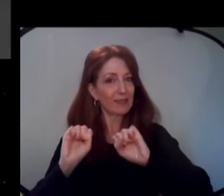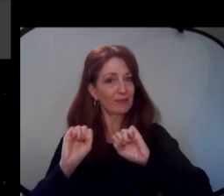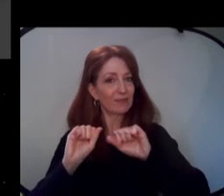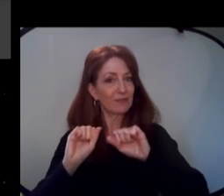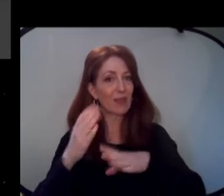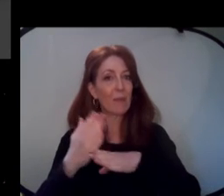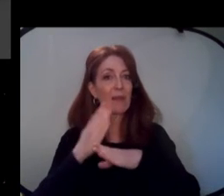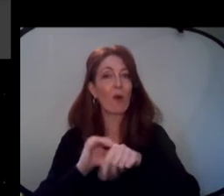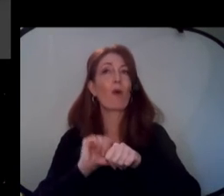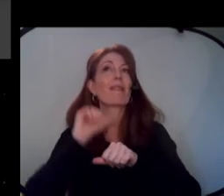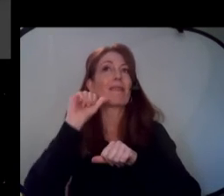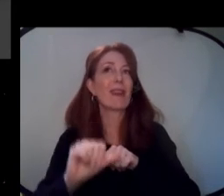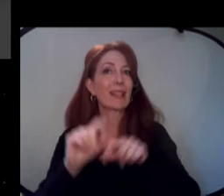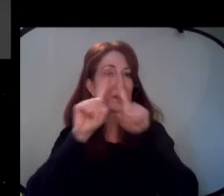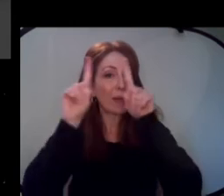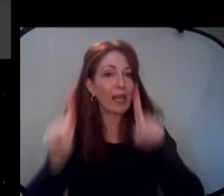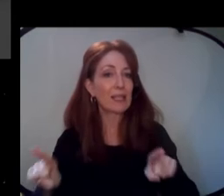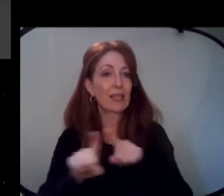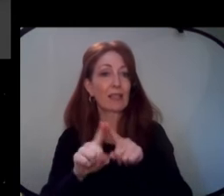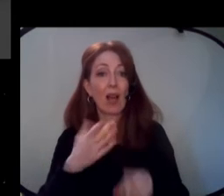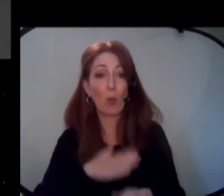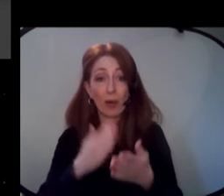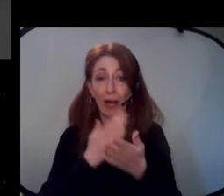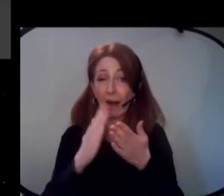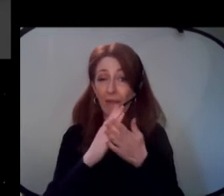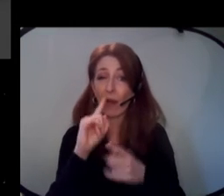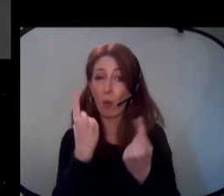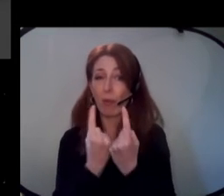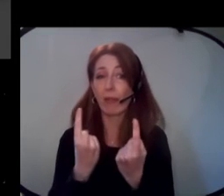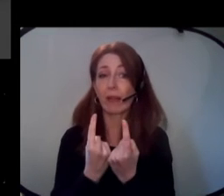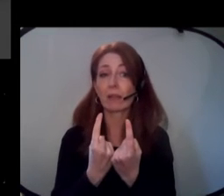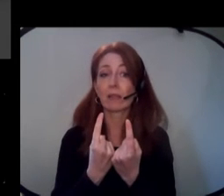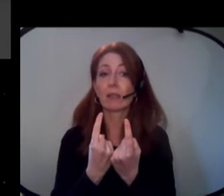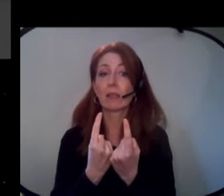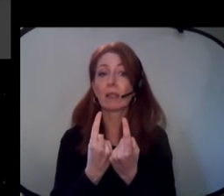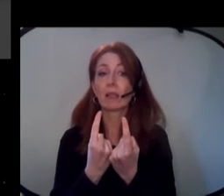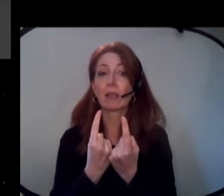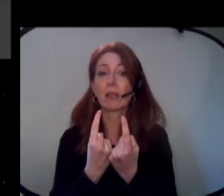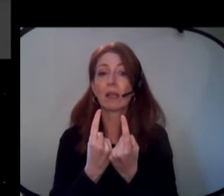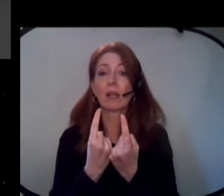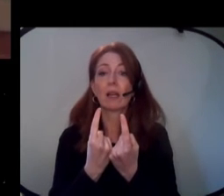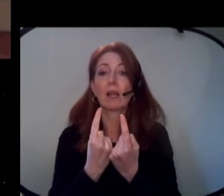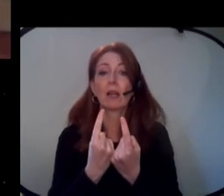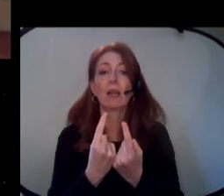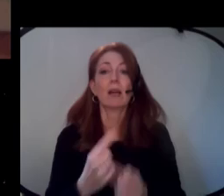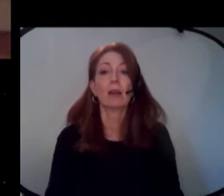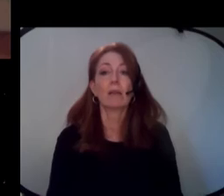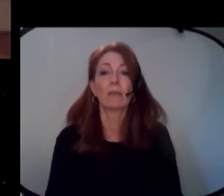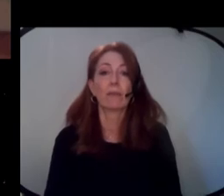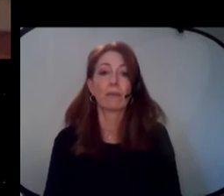kind of phase in her life, I did just want to clarify one thing, and I hope everyone's sending through questions as and when you have them who's